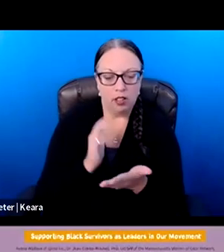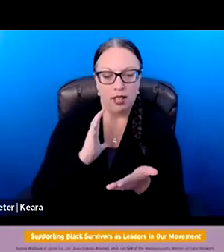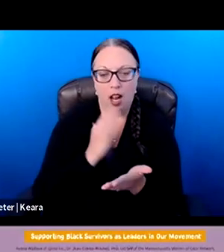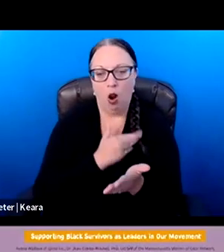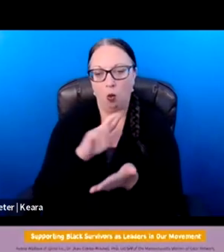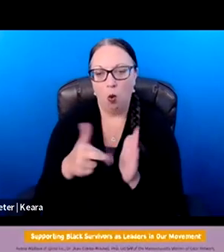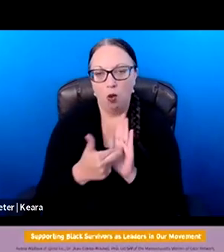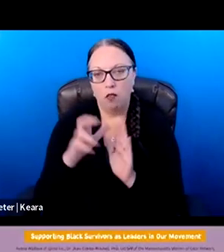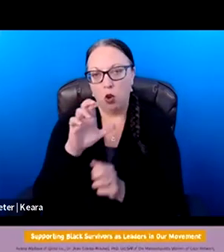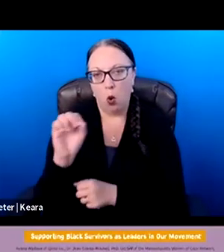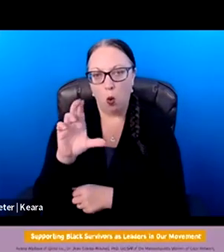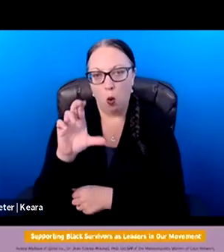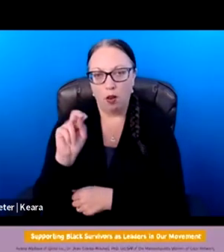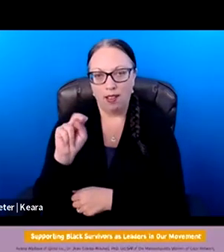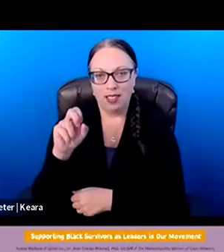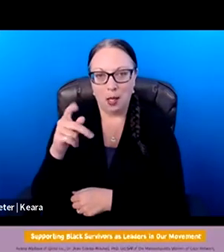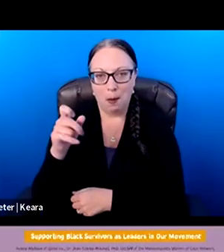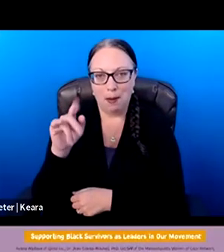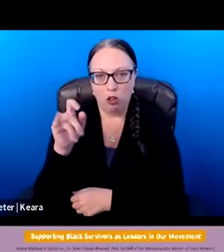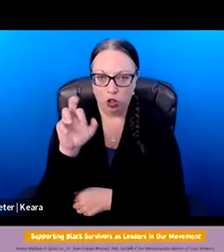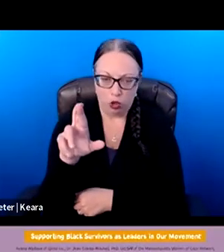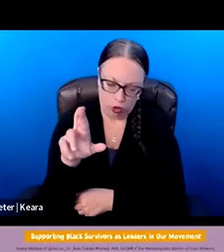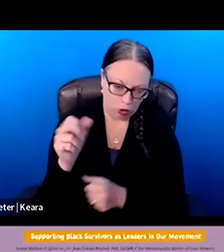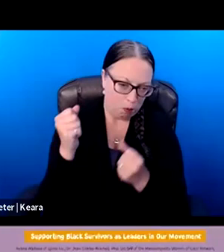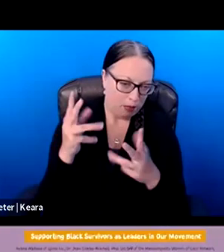of different themes we'll be talking through. But again, we have